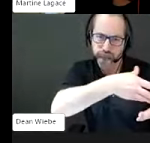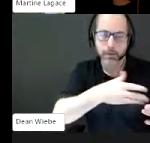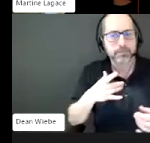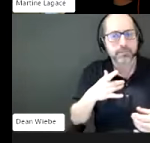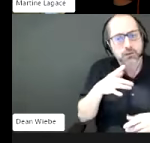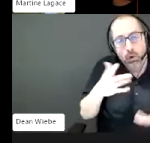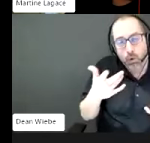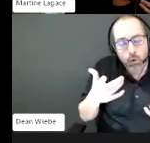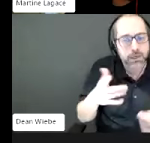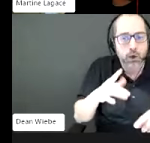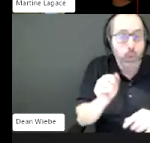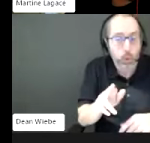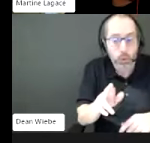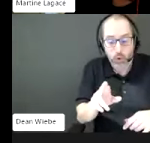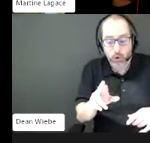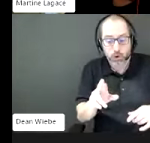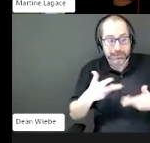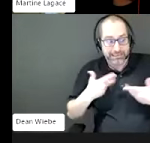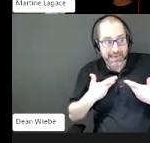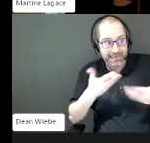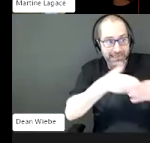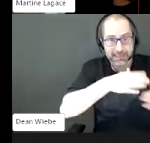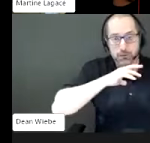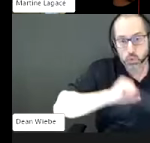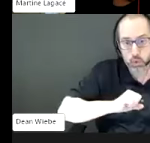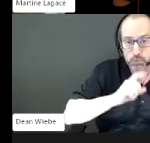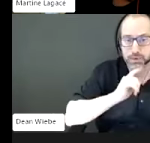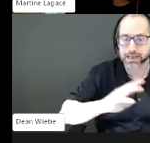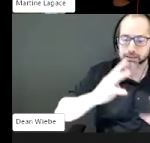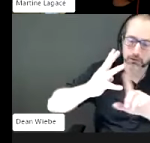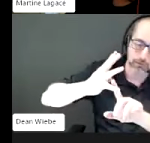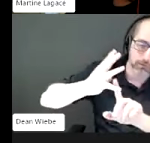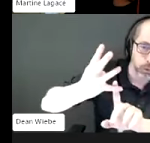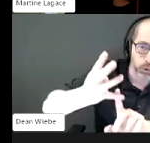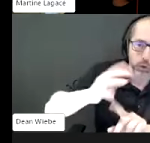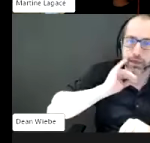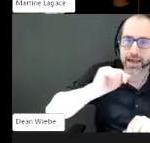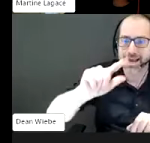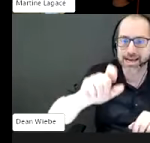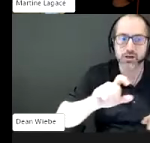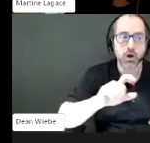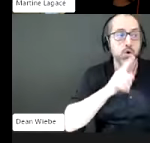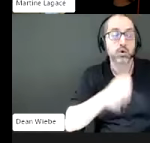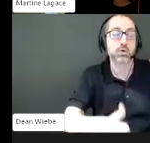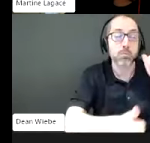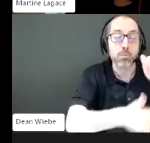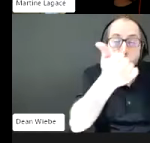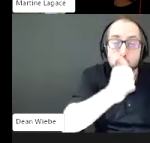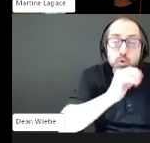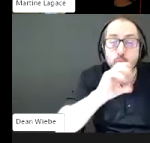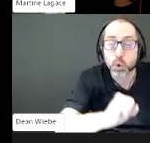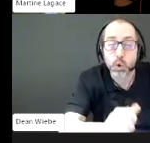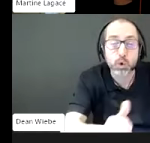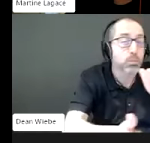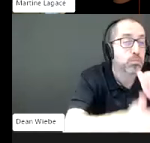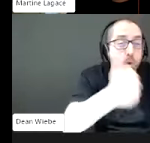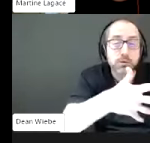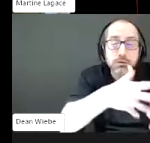level, what we call the fourth age ageism, targeting the oldest of the old and those who are indeed more